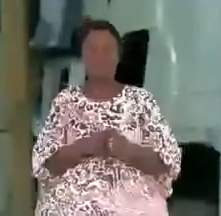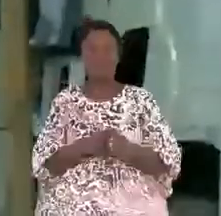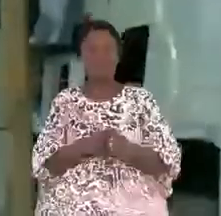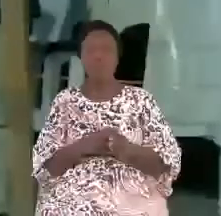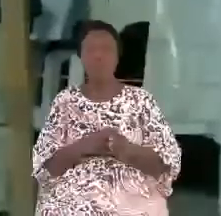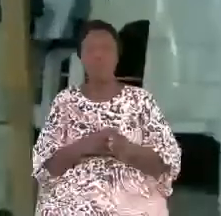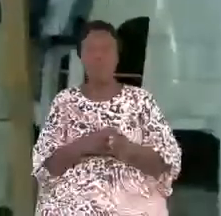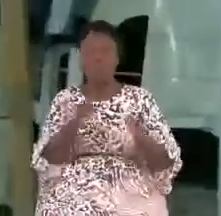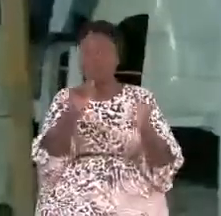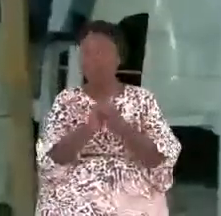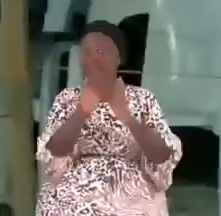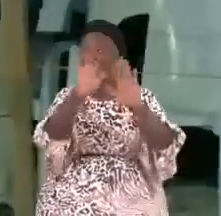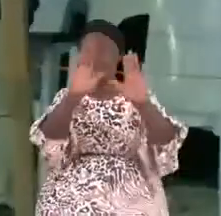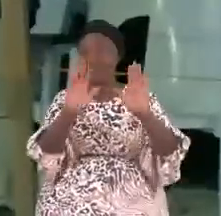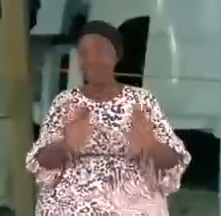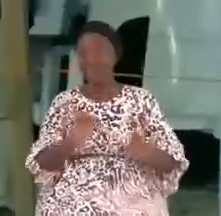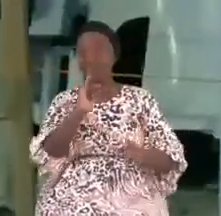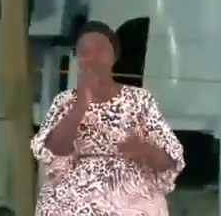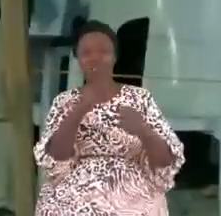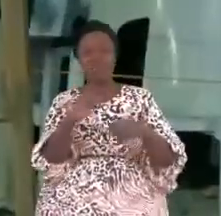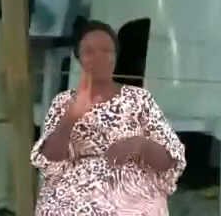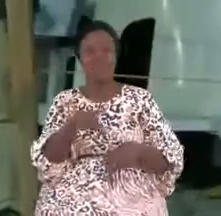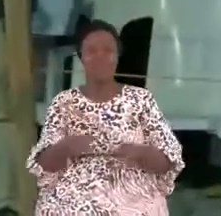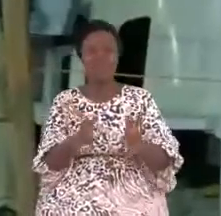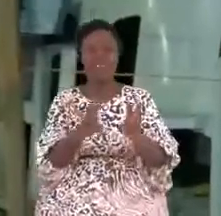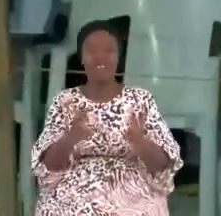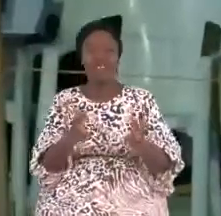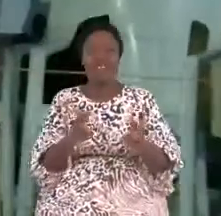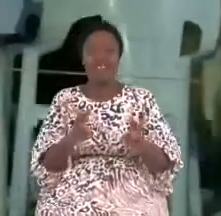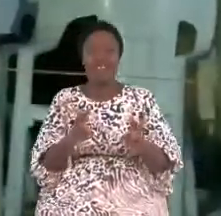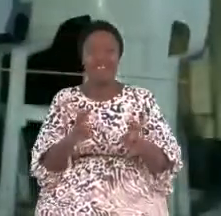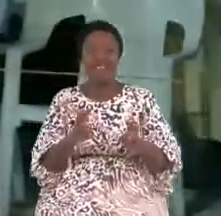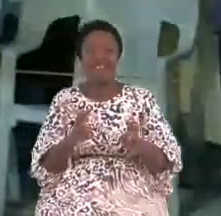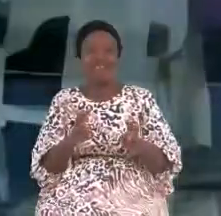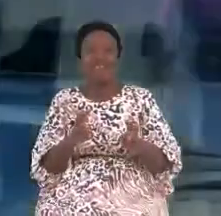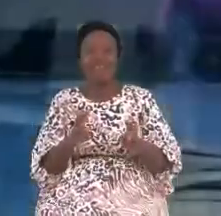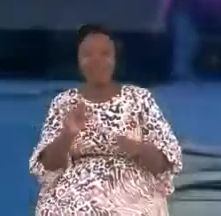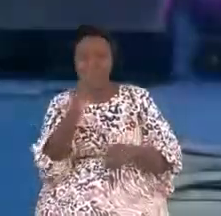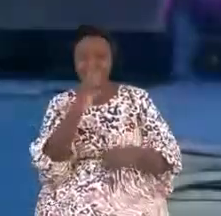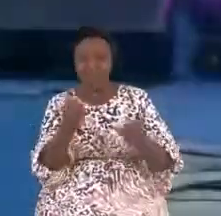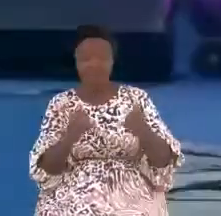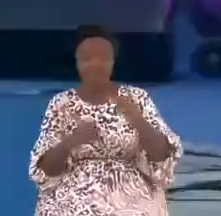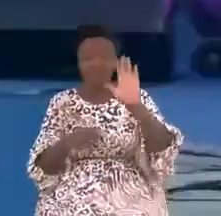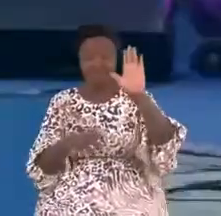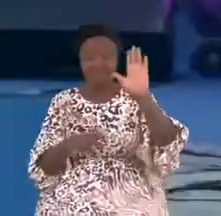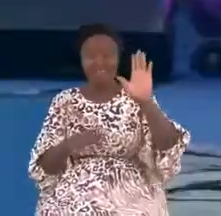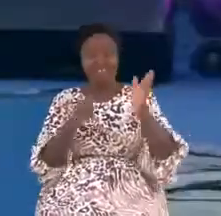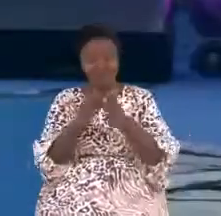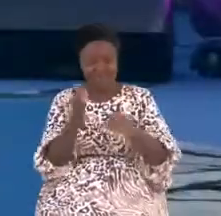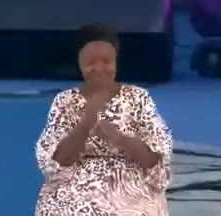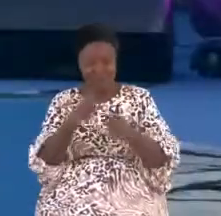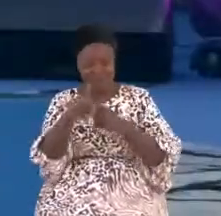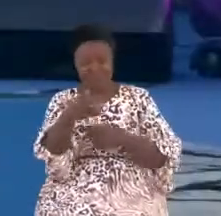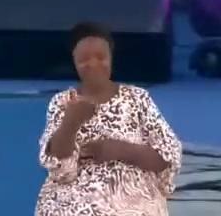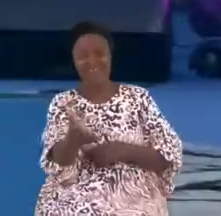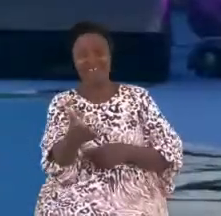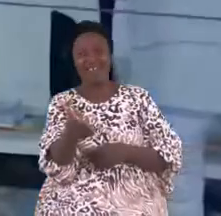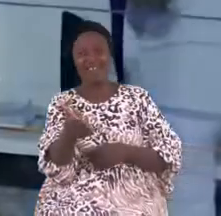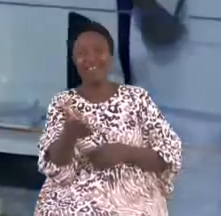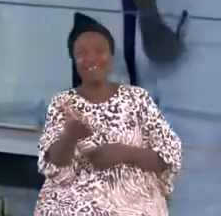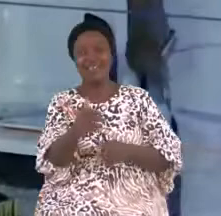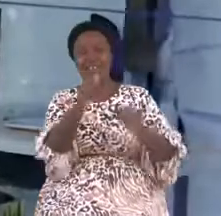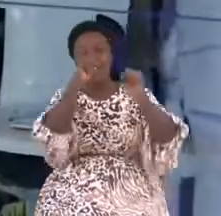that miracle is coming your way where are you it will get to you there